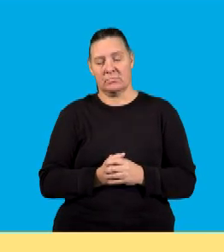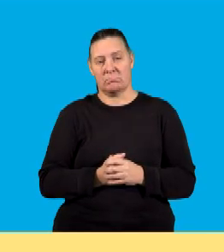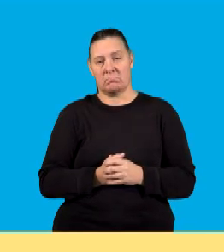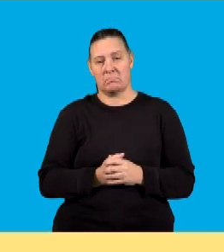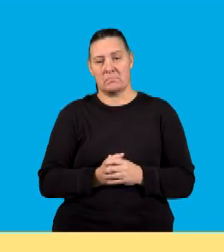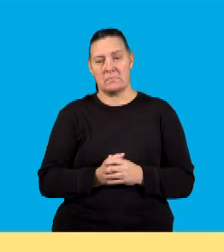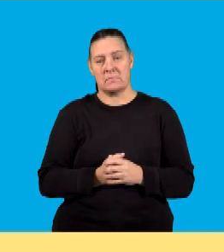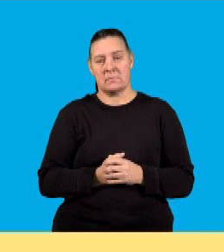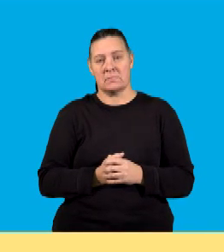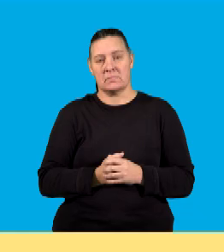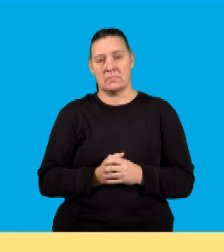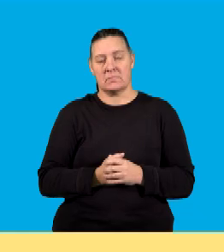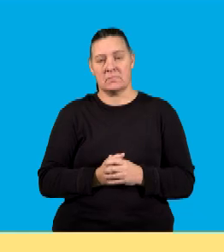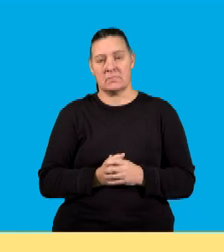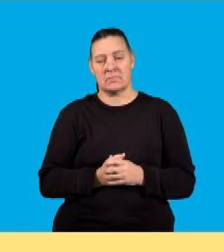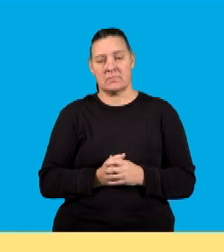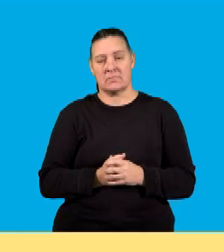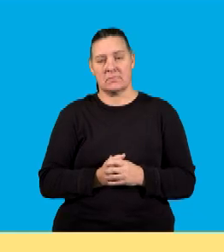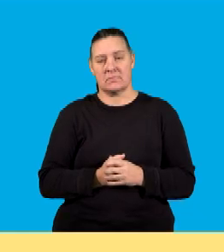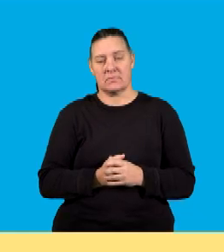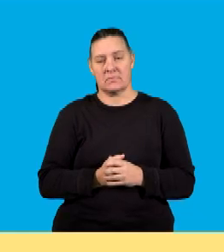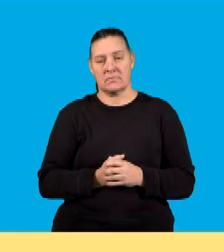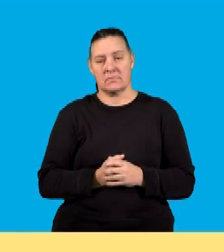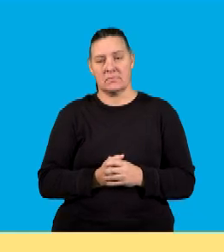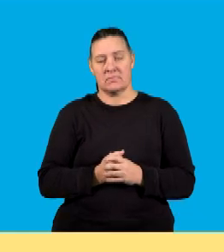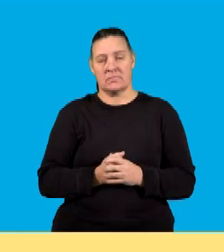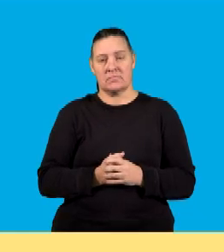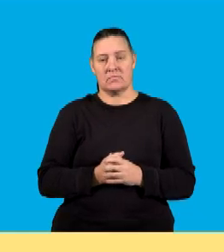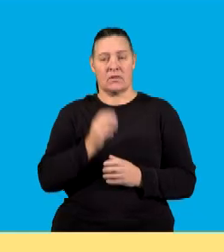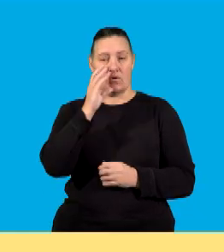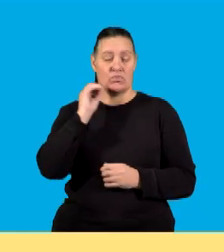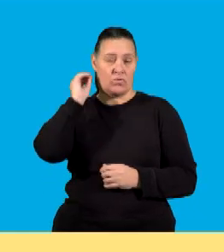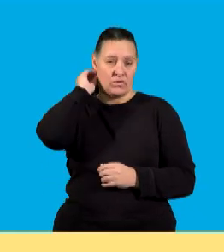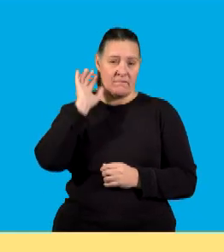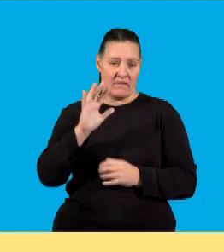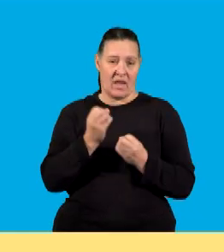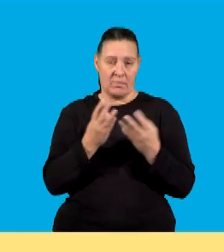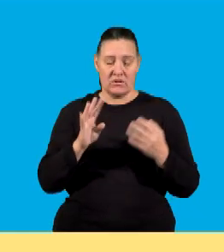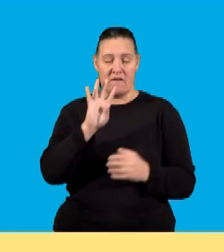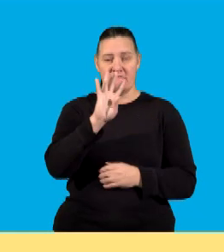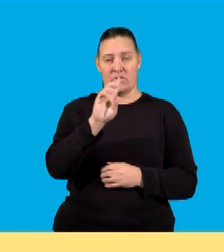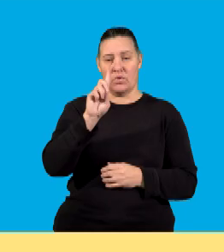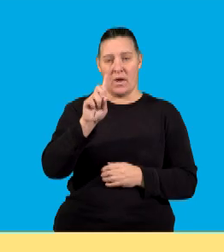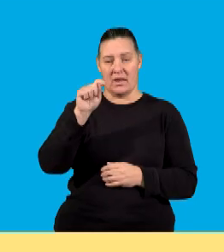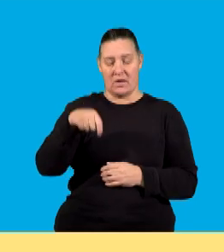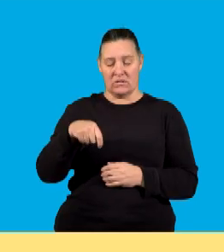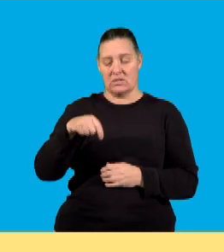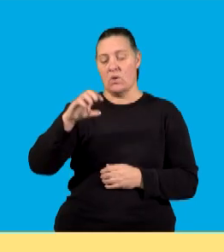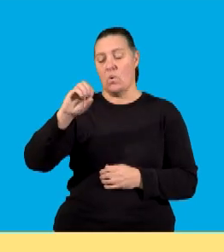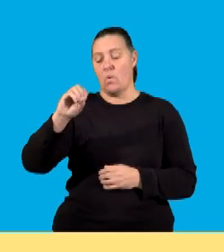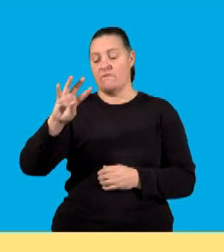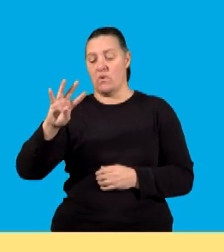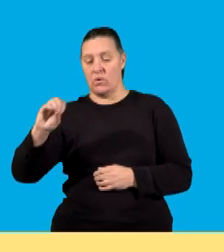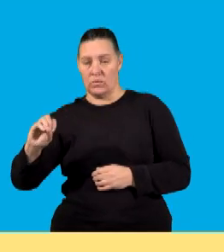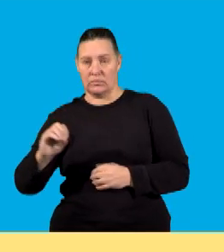Trade and other receivables, which is note number 5. And I have 41,040.